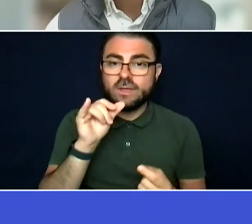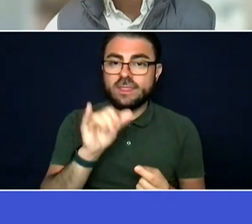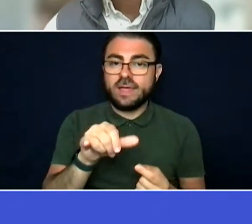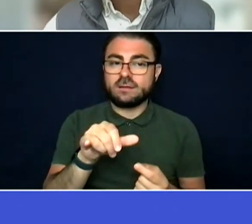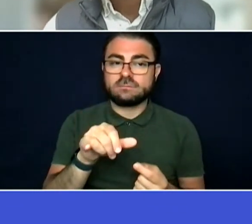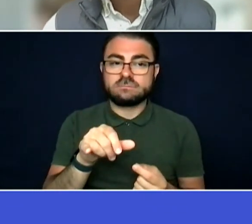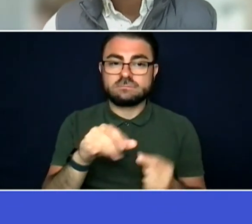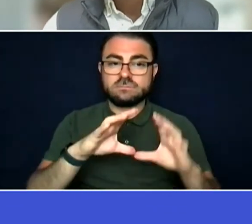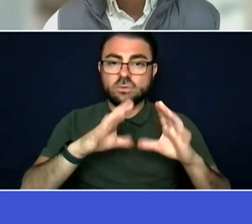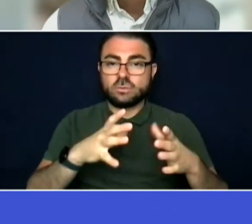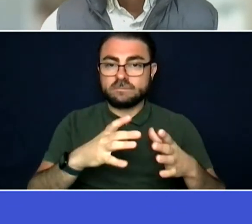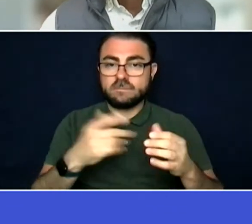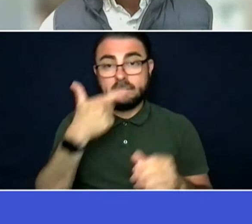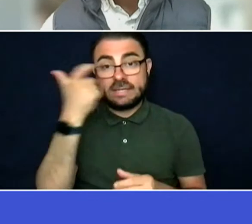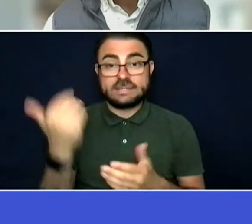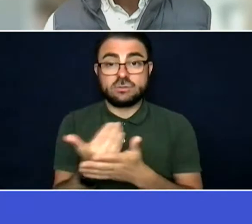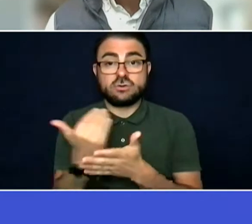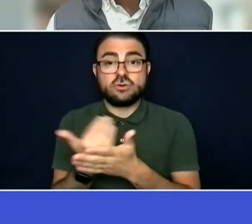for us.